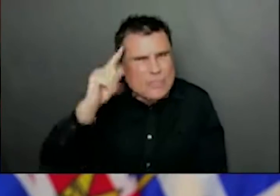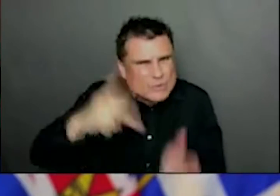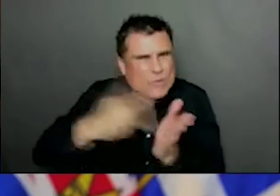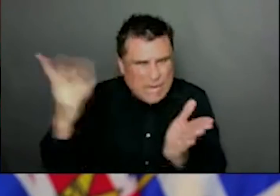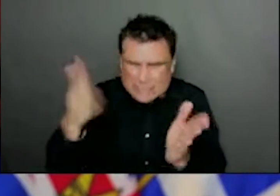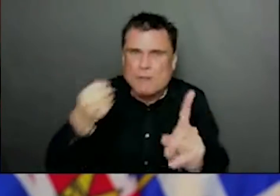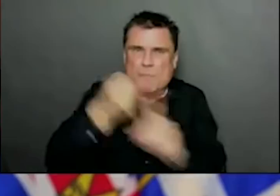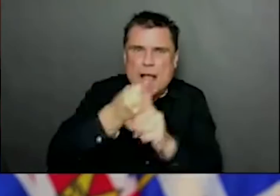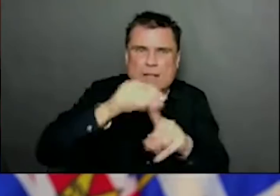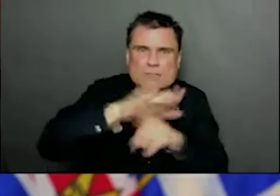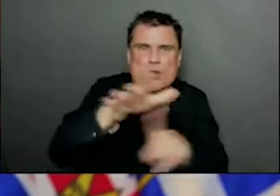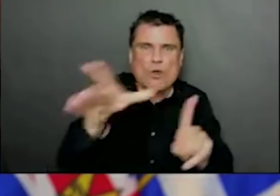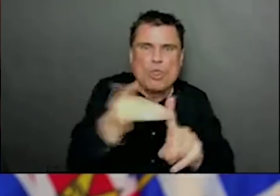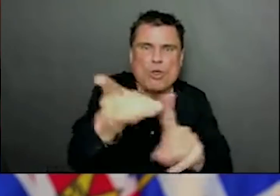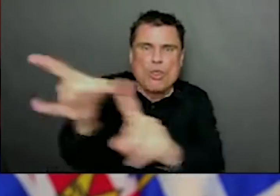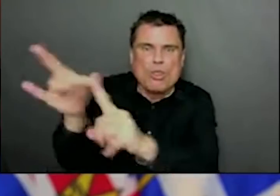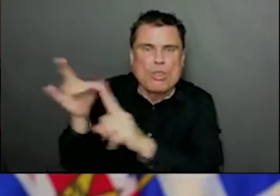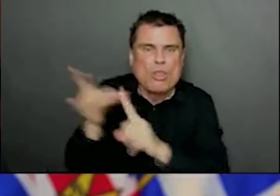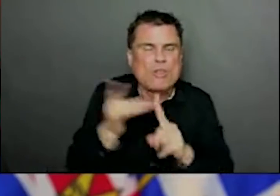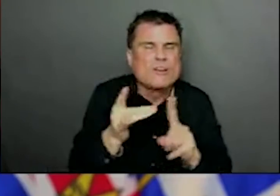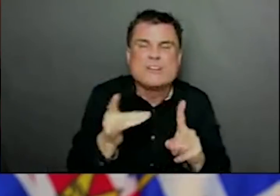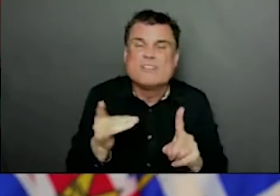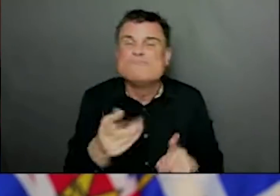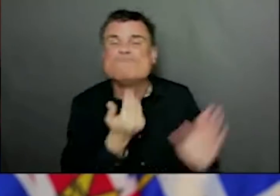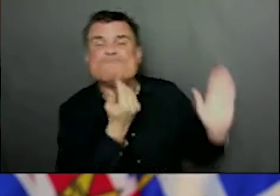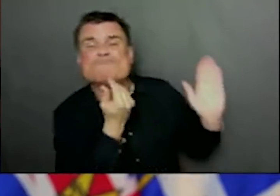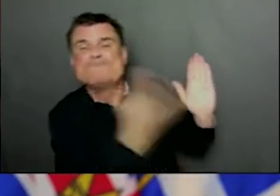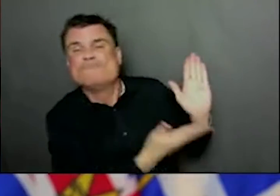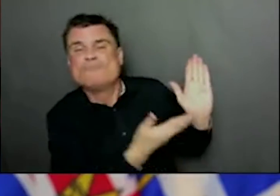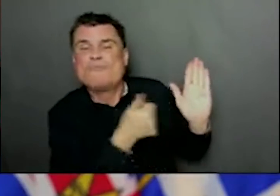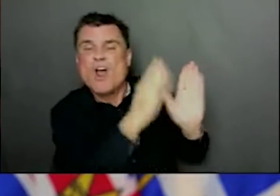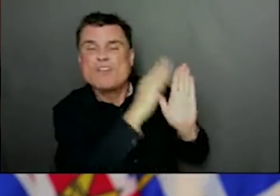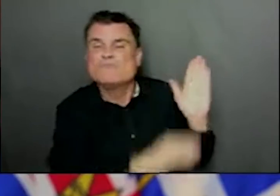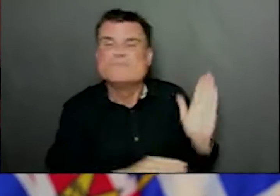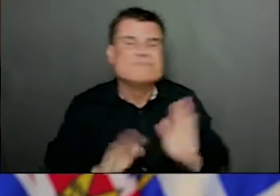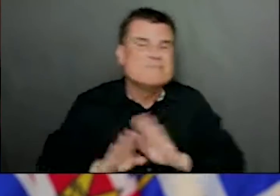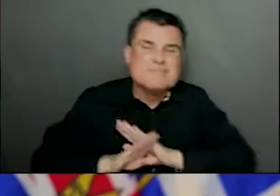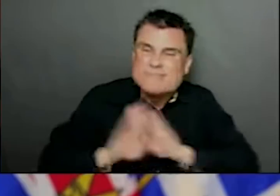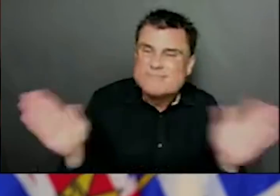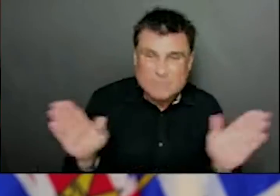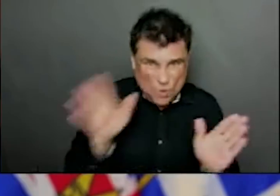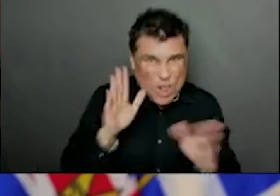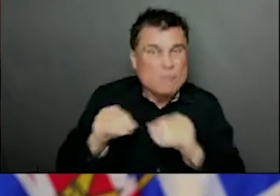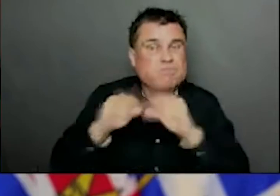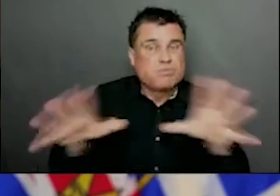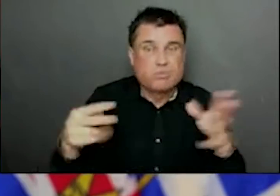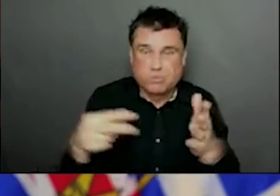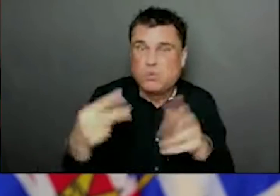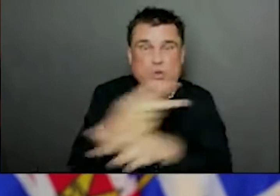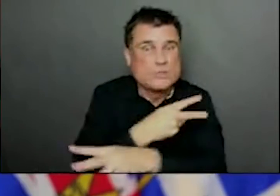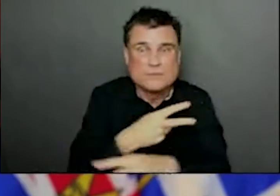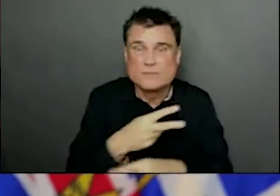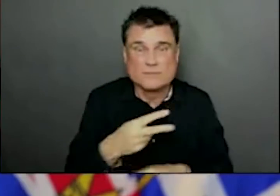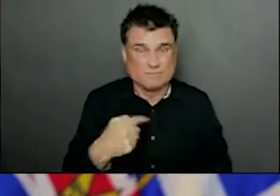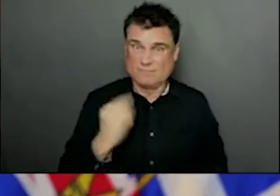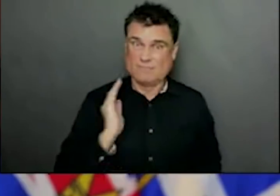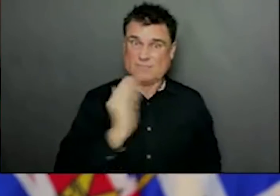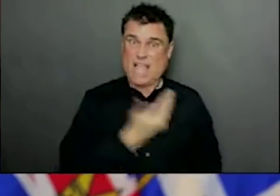province, makes these small concessions for themselves, that increases all of our risk